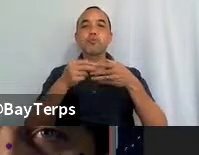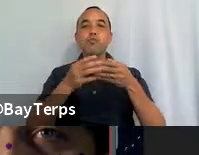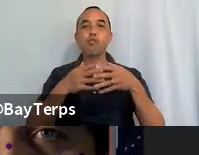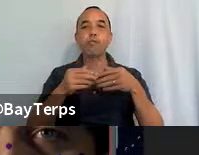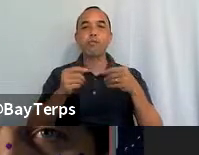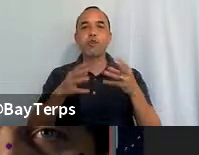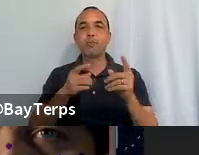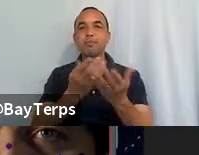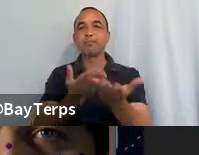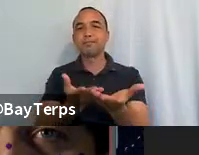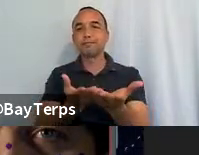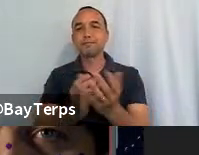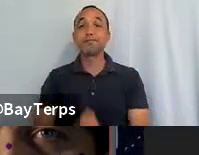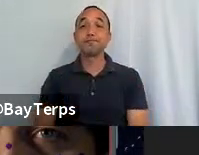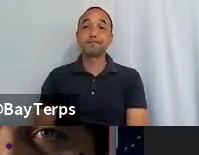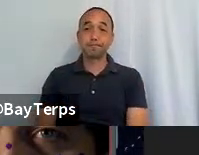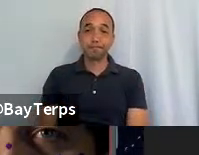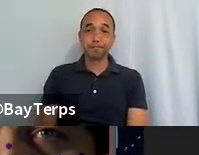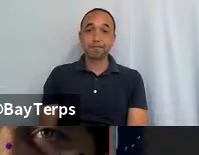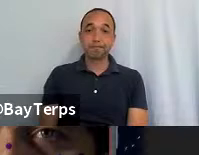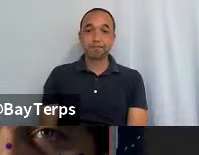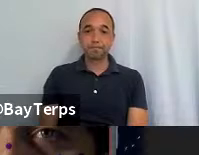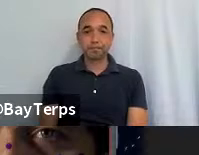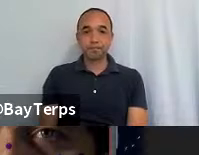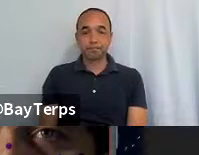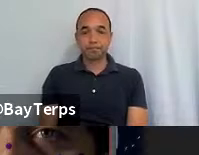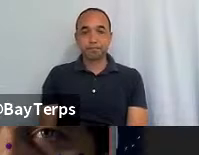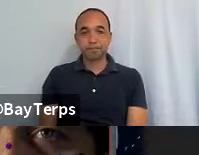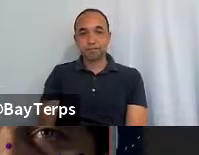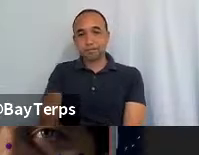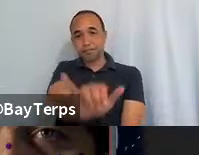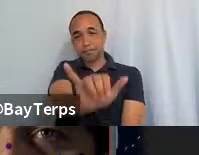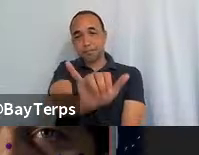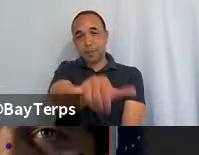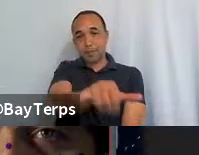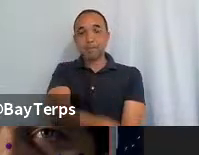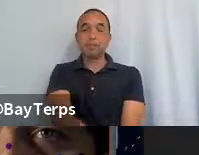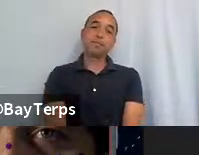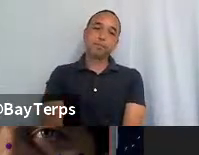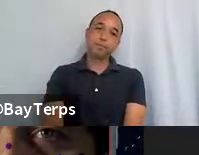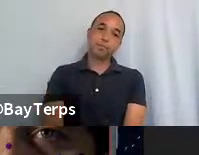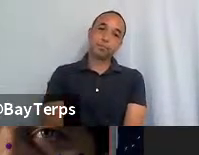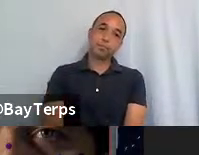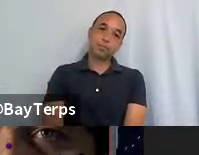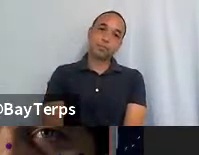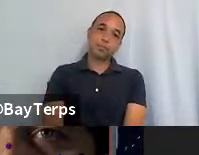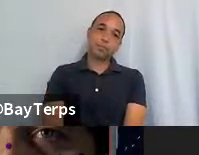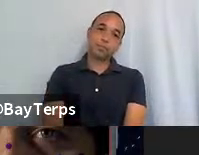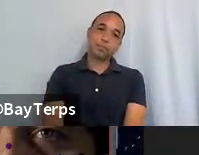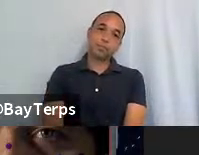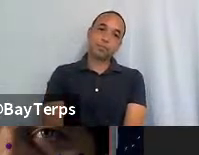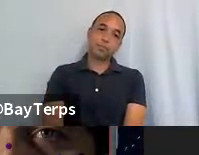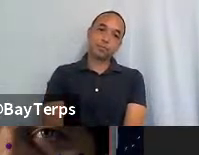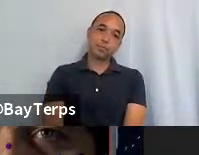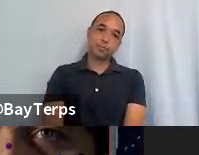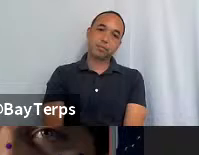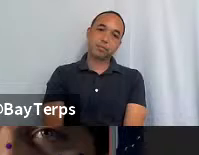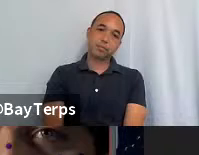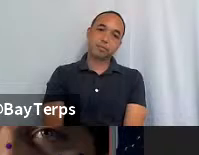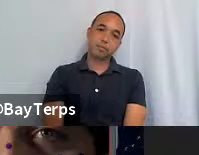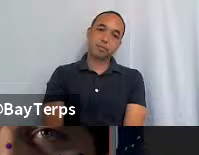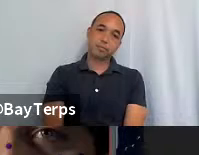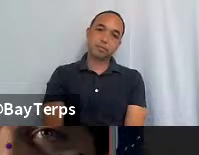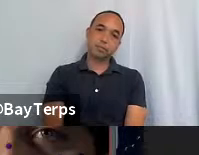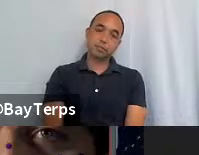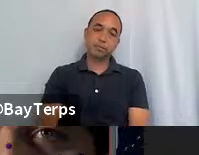So that is that. And I'm just gonna do this real quick and we